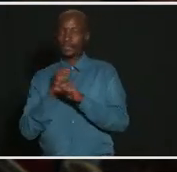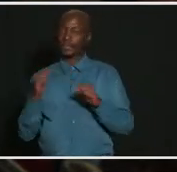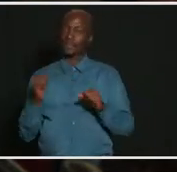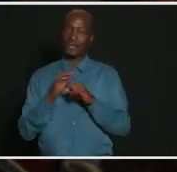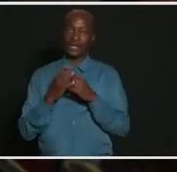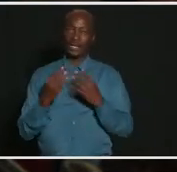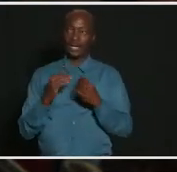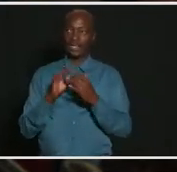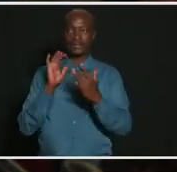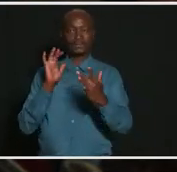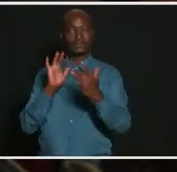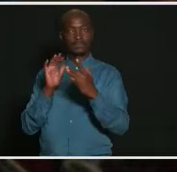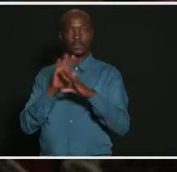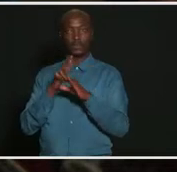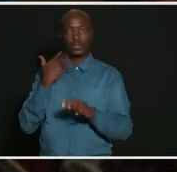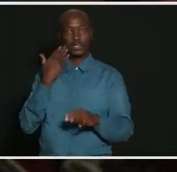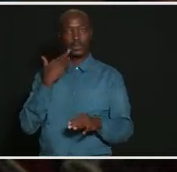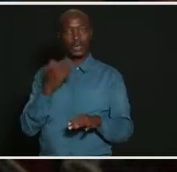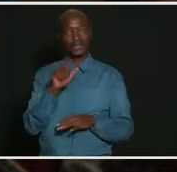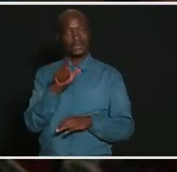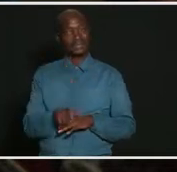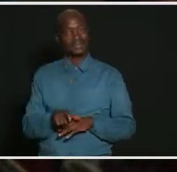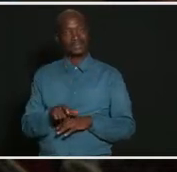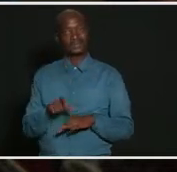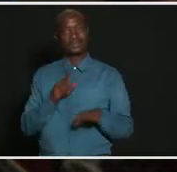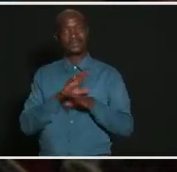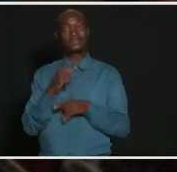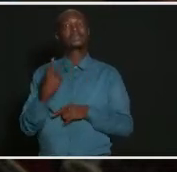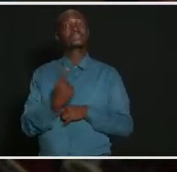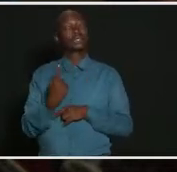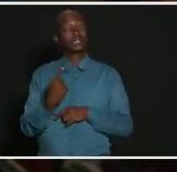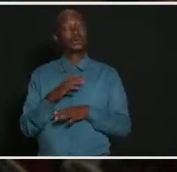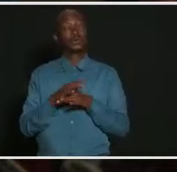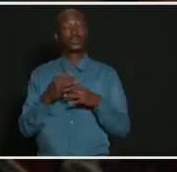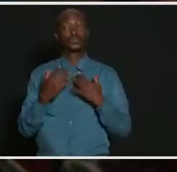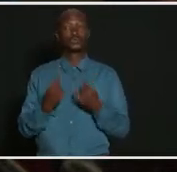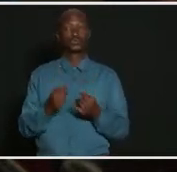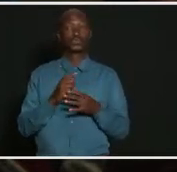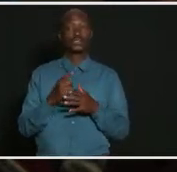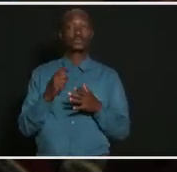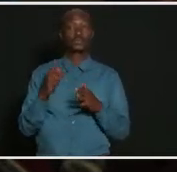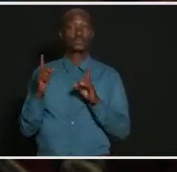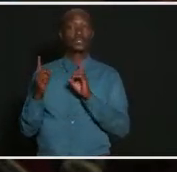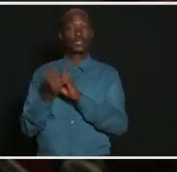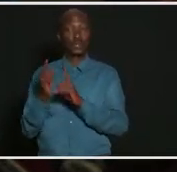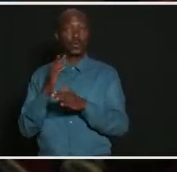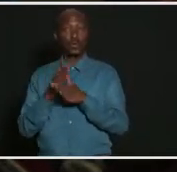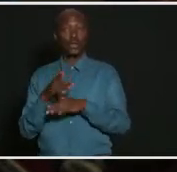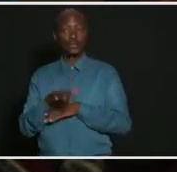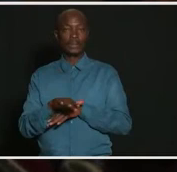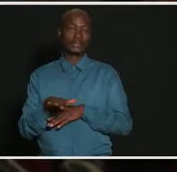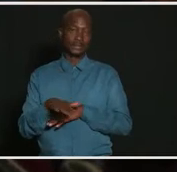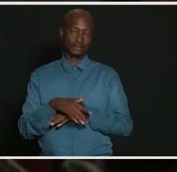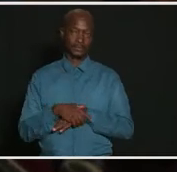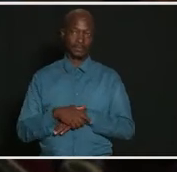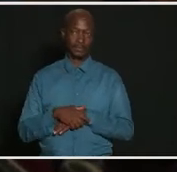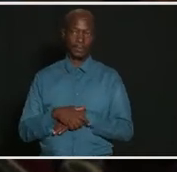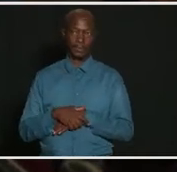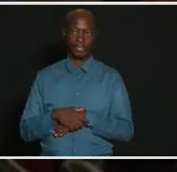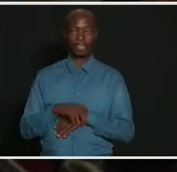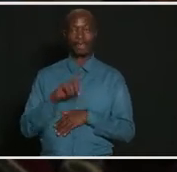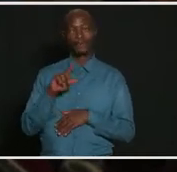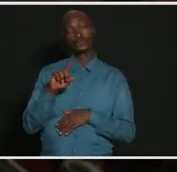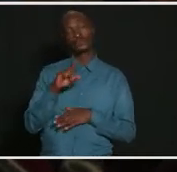any interaction with a white person in their lives and they only get to do that in the workplace regarding applying and